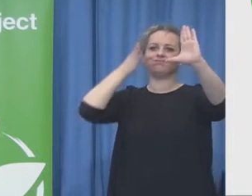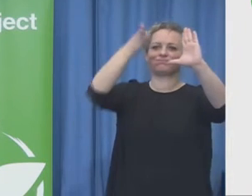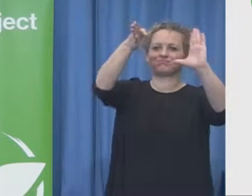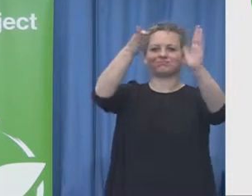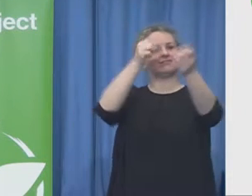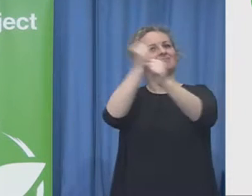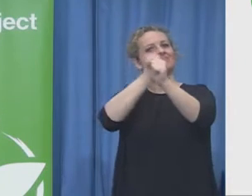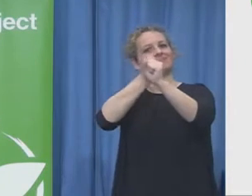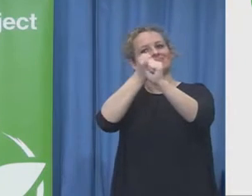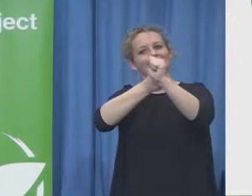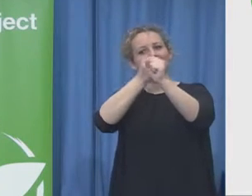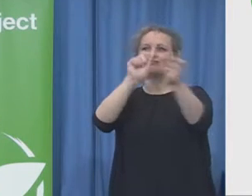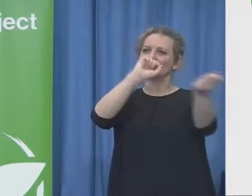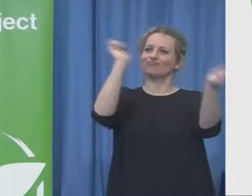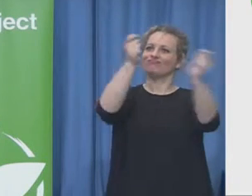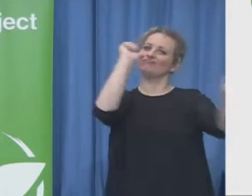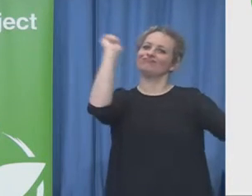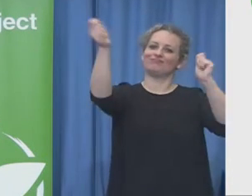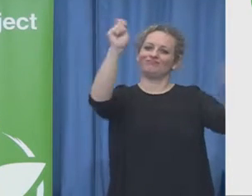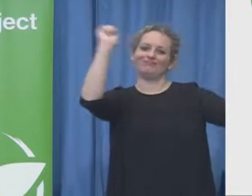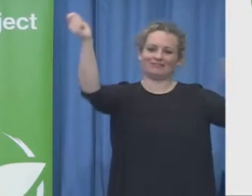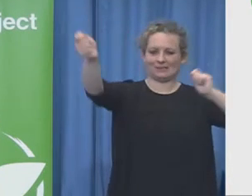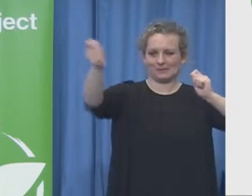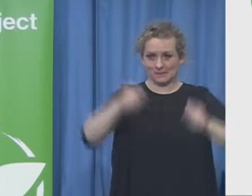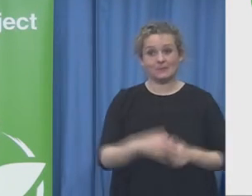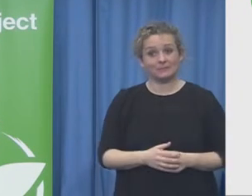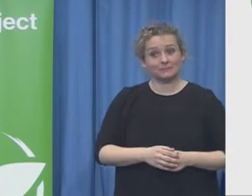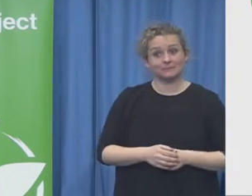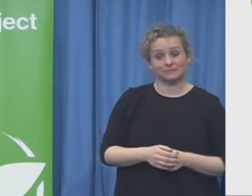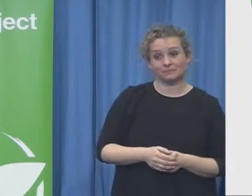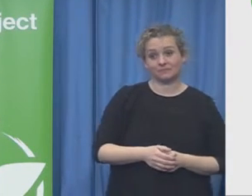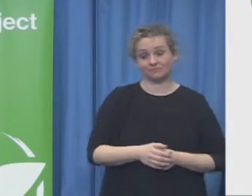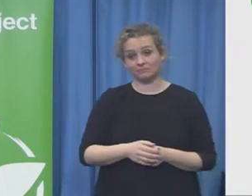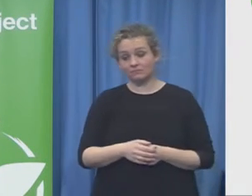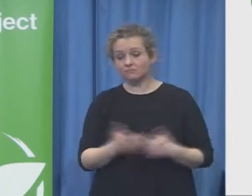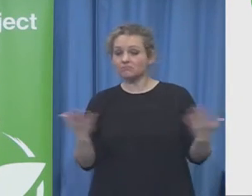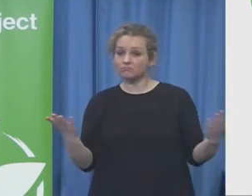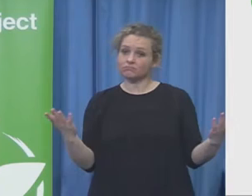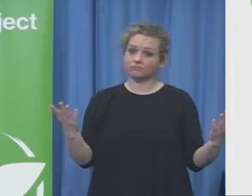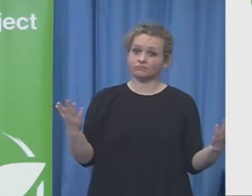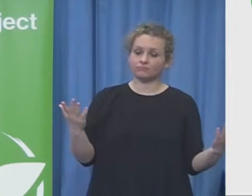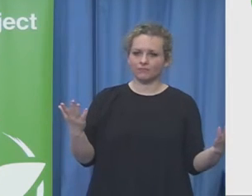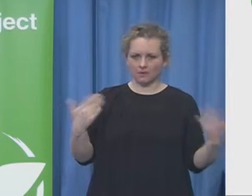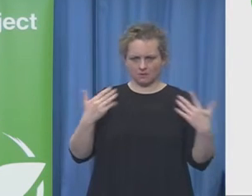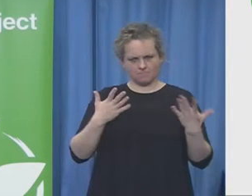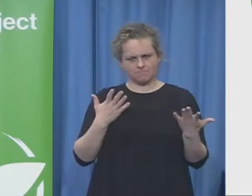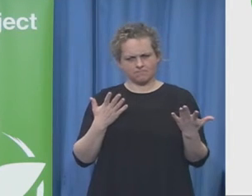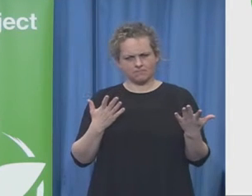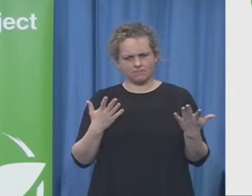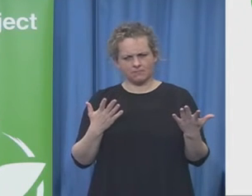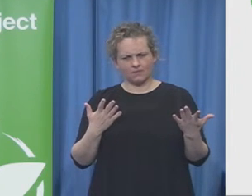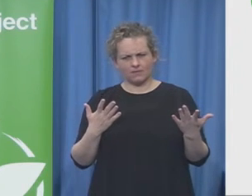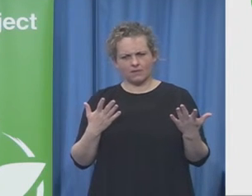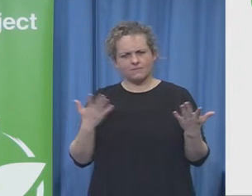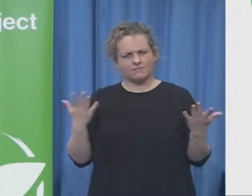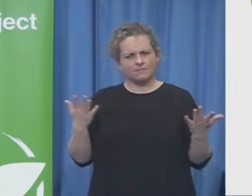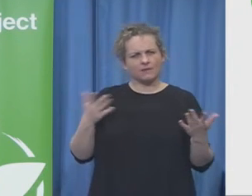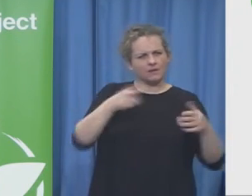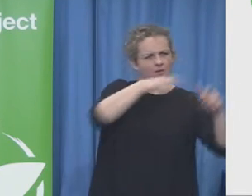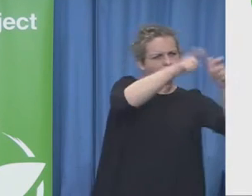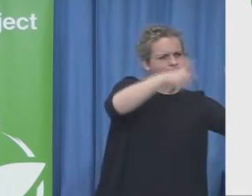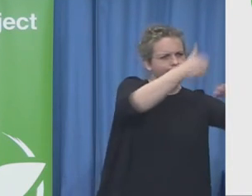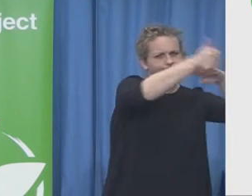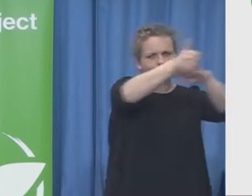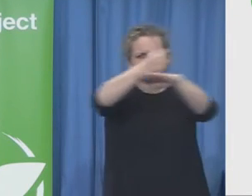identity. Social entrepreneurs, without their work, allowing themselves to be who they are. For many, this is a